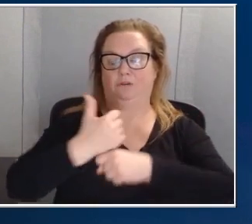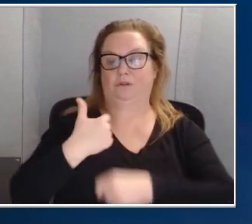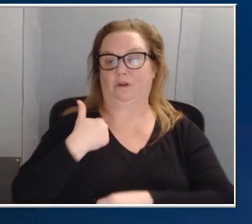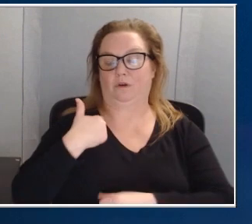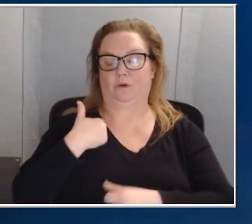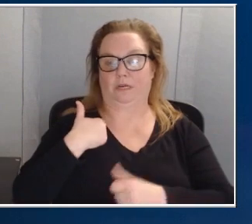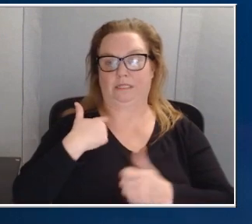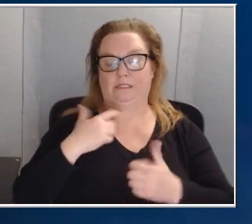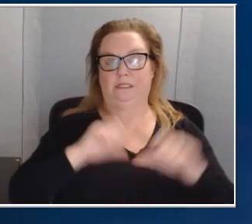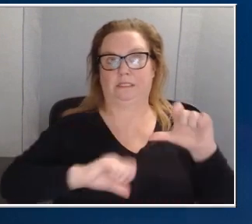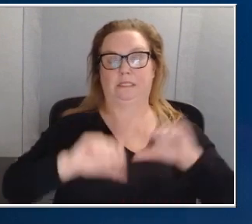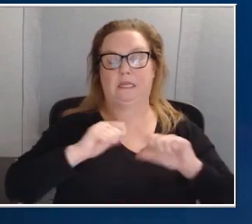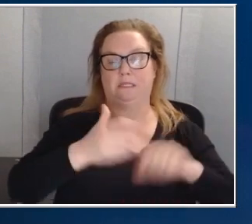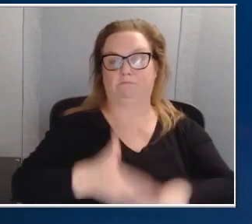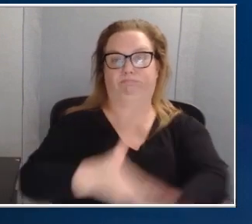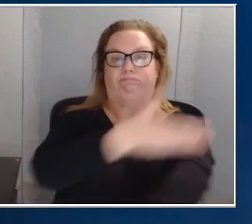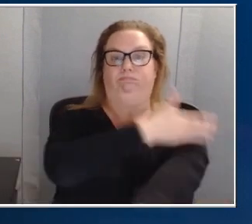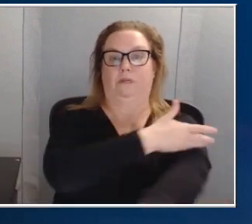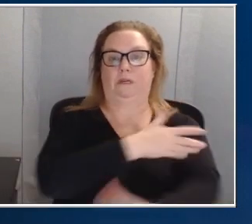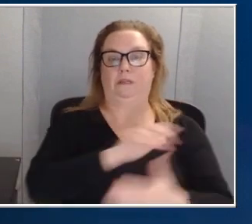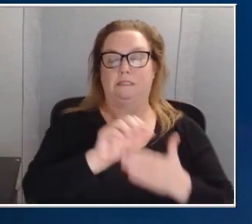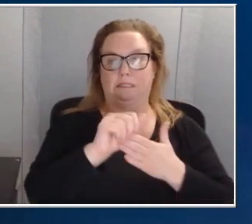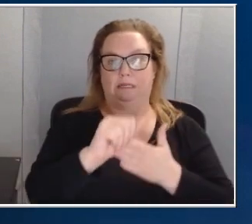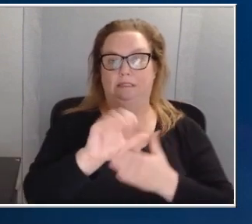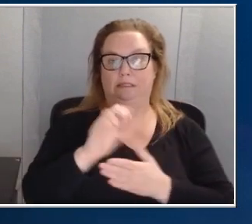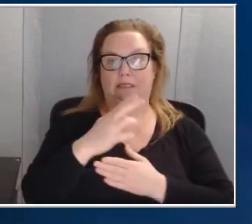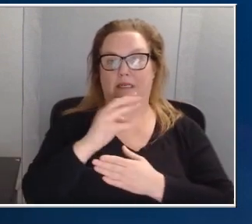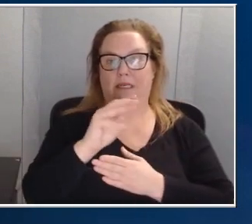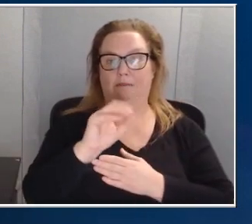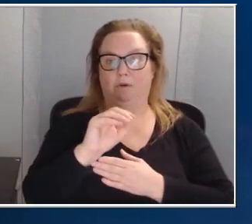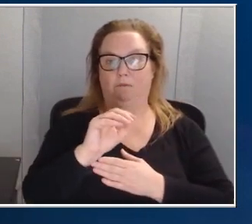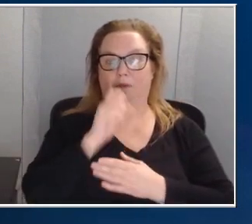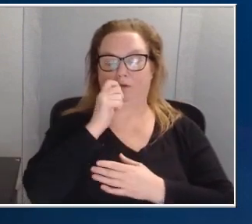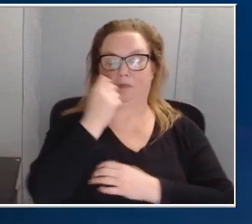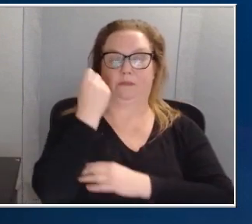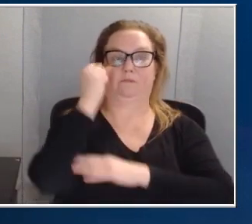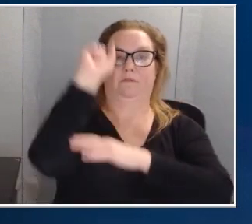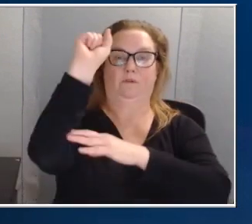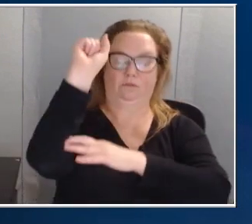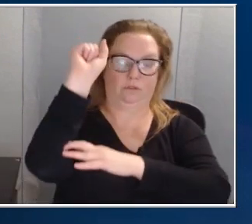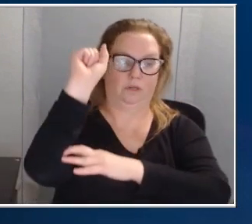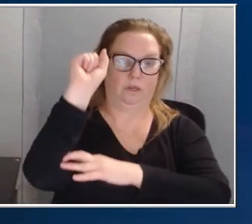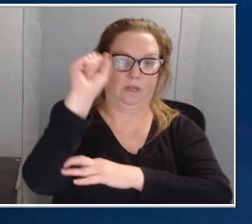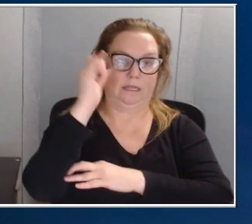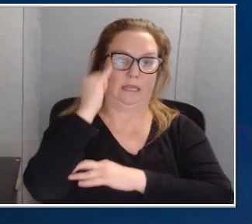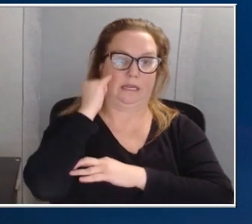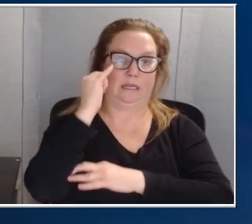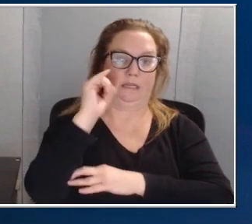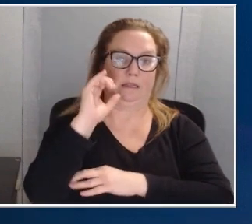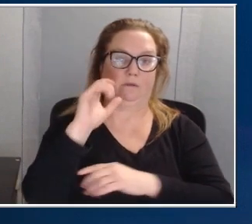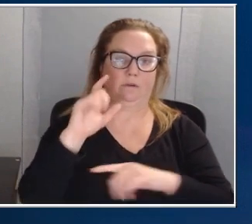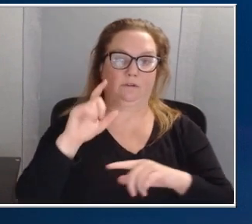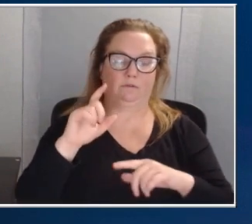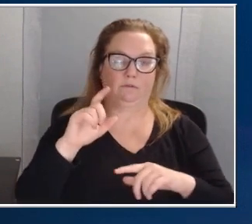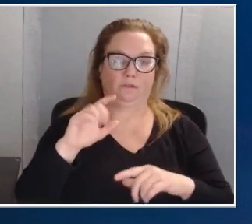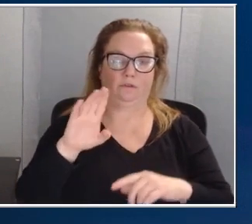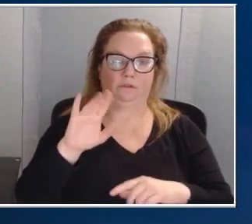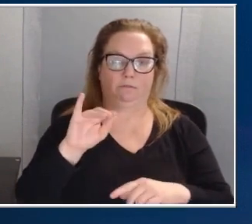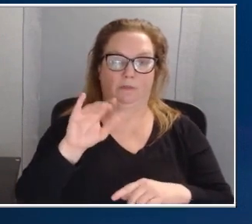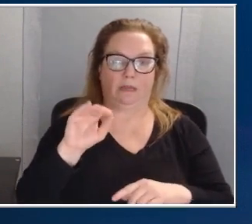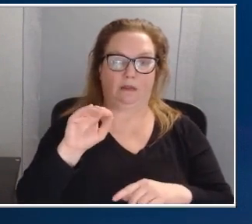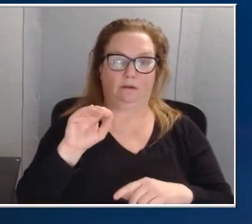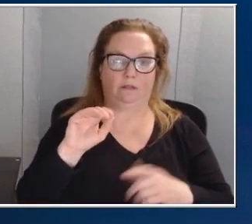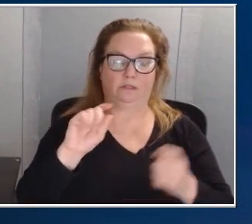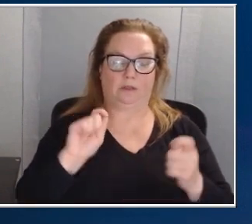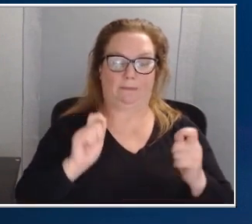of science that has led us to that. Yet there's not all this revulsion to the idea that we should be using biologics, which manipulate your